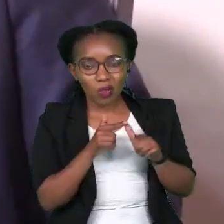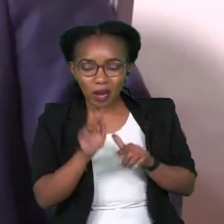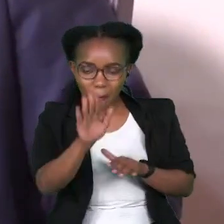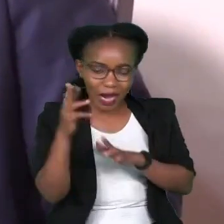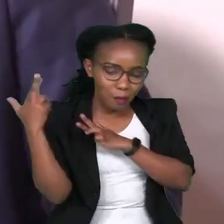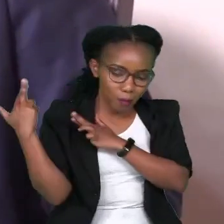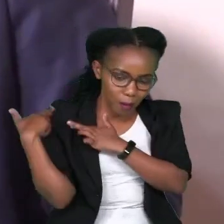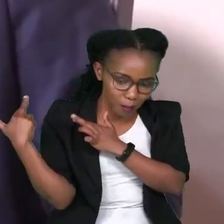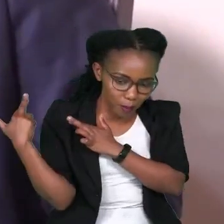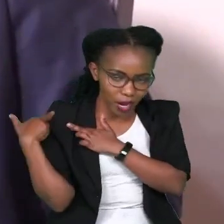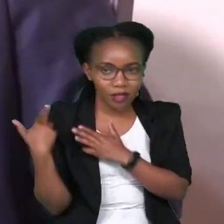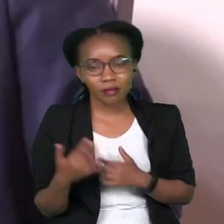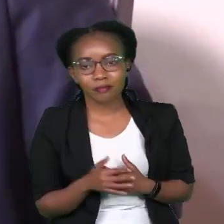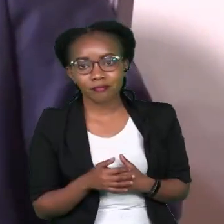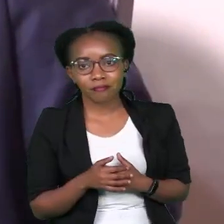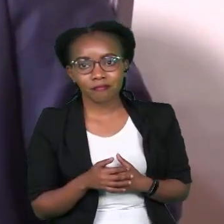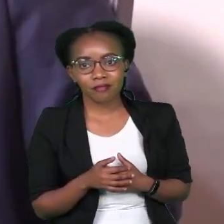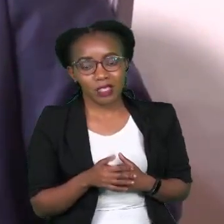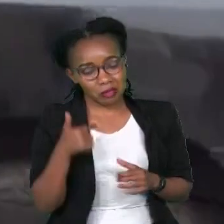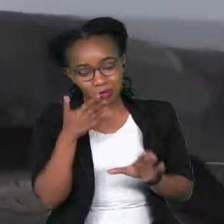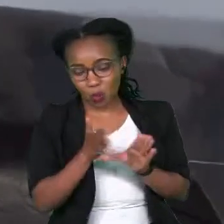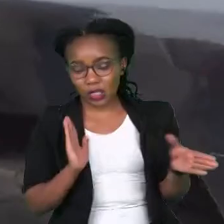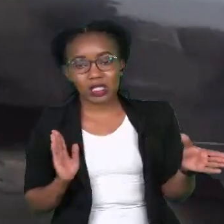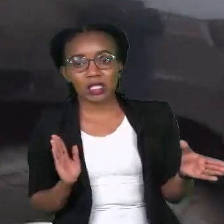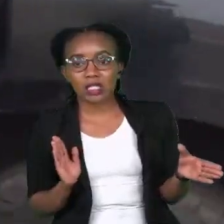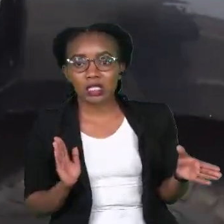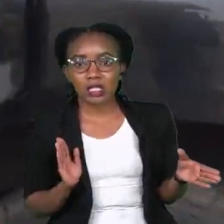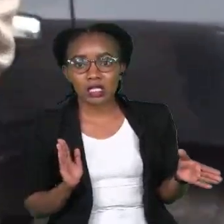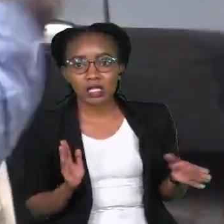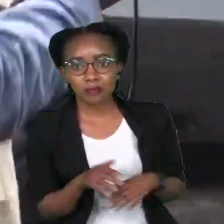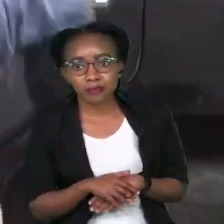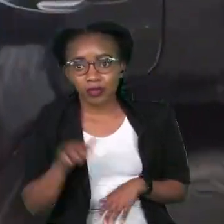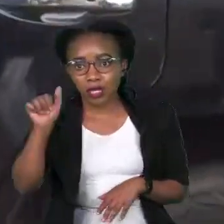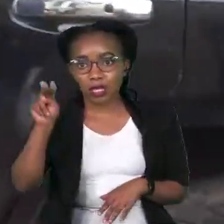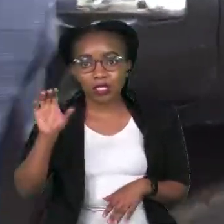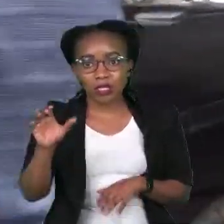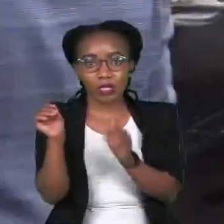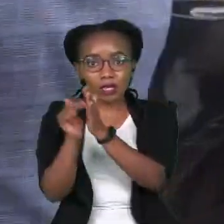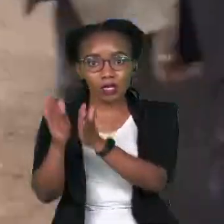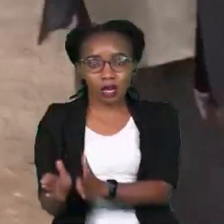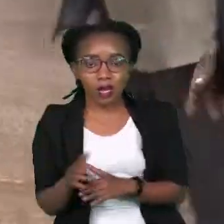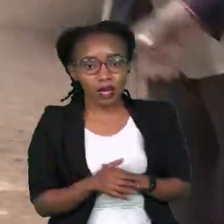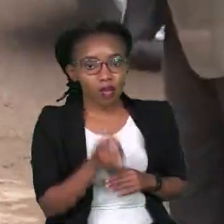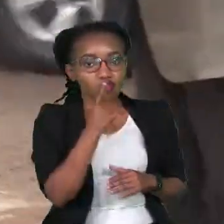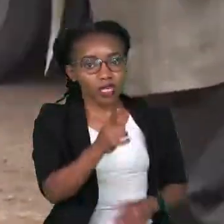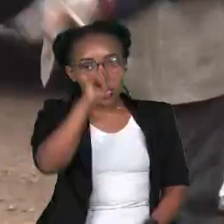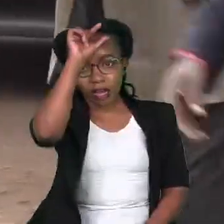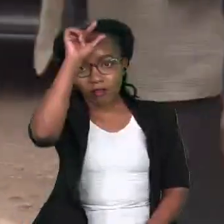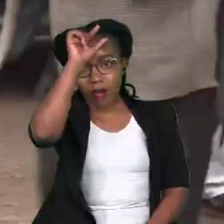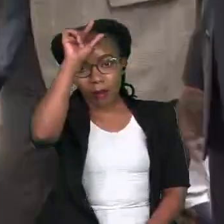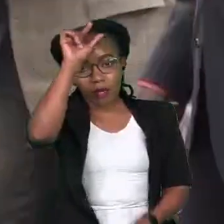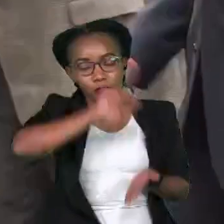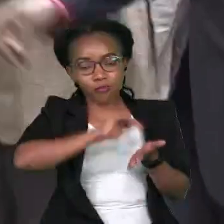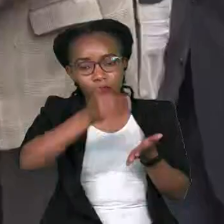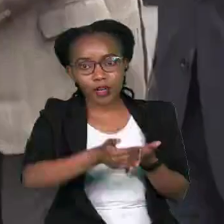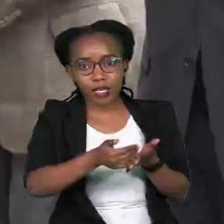lako kusema kwamba basi wacha nijiondoe. The ANC leader has also called on the government to adequately fund